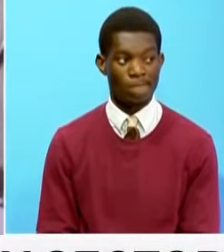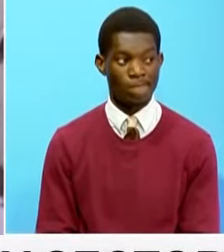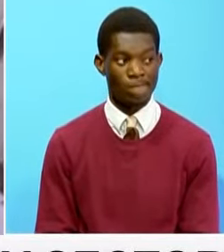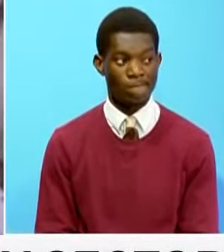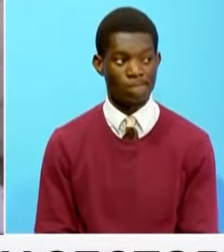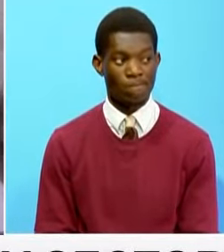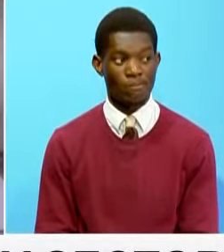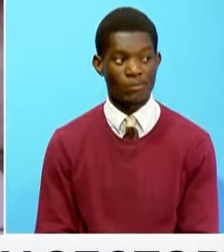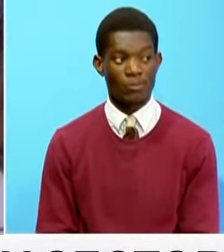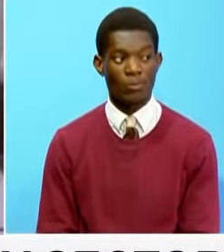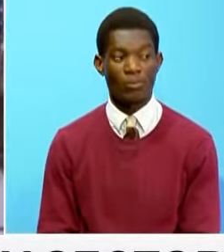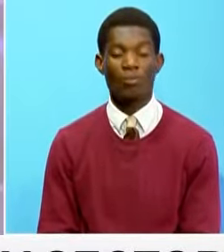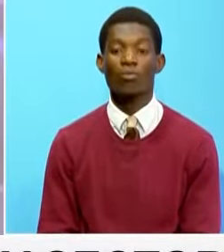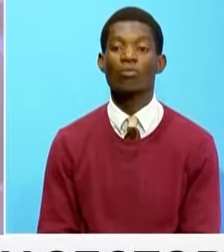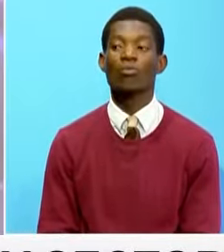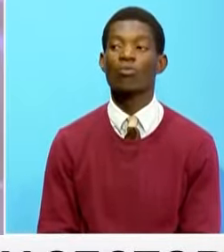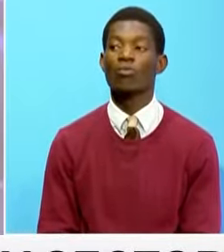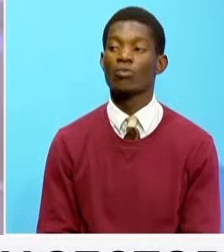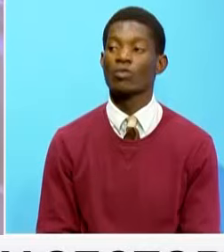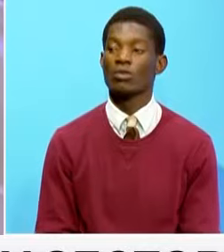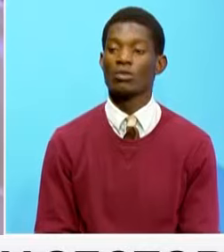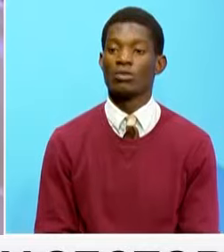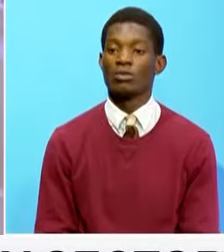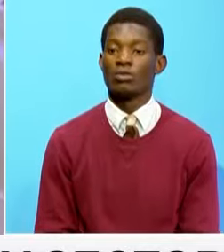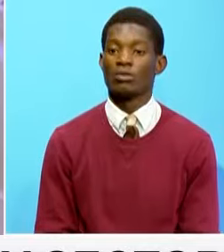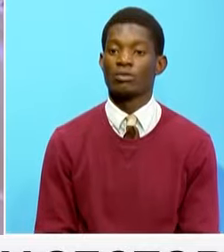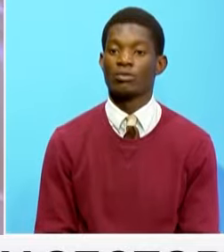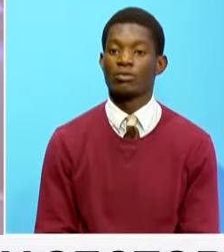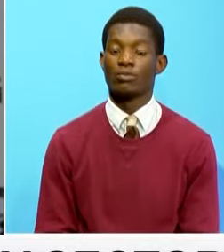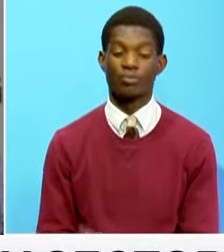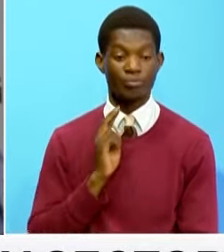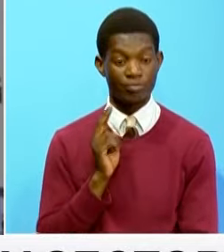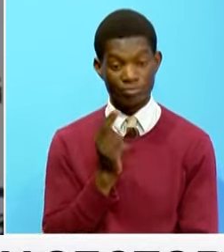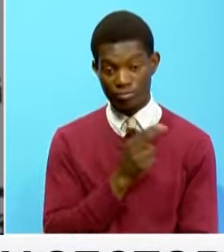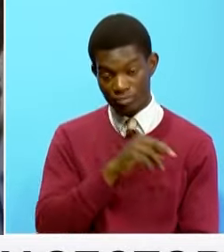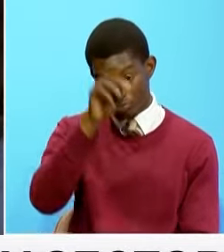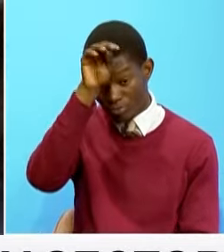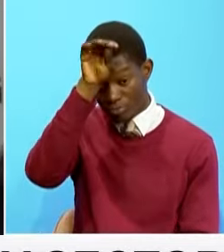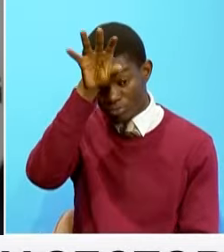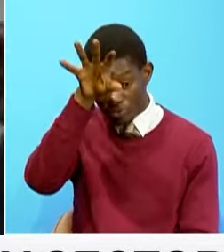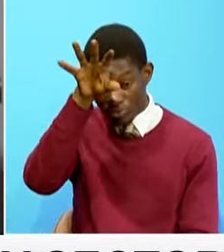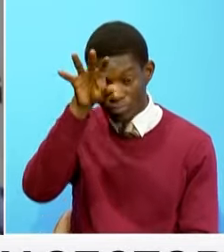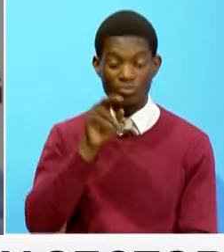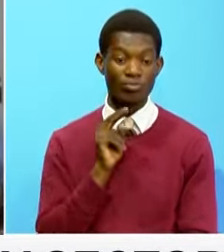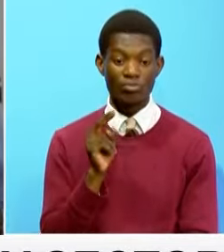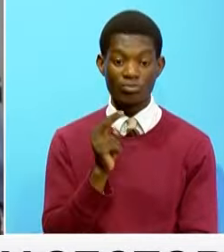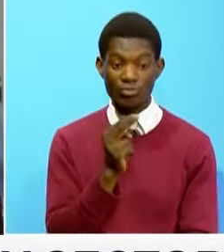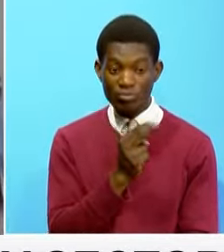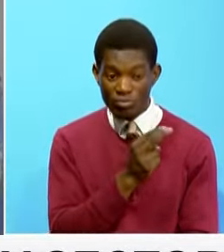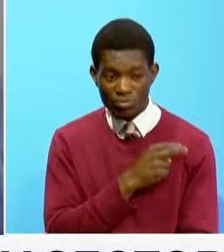applications. The idea, friends, is that as a mine operating in a community like this